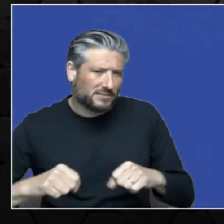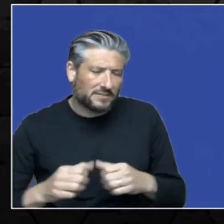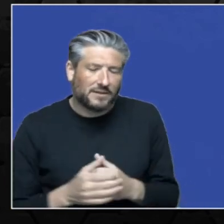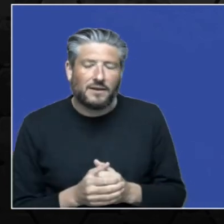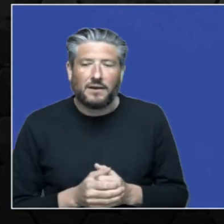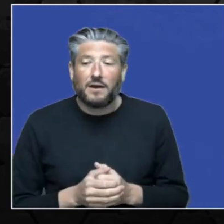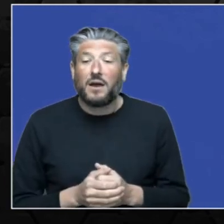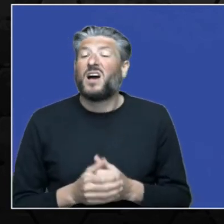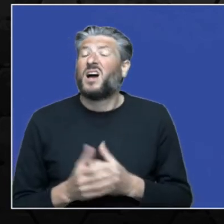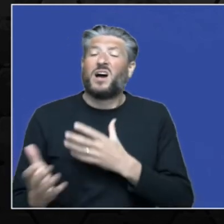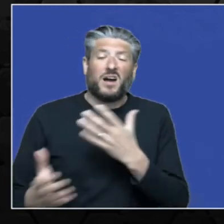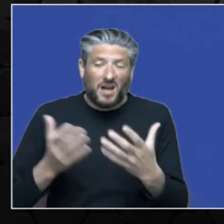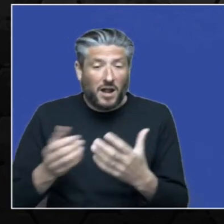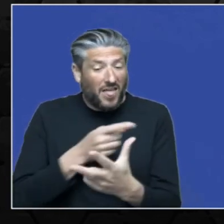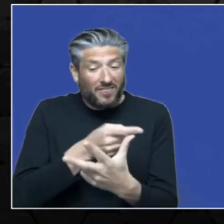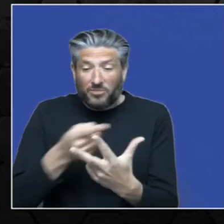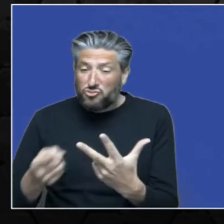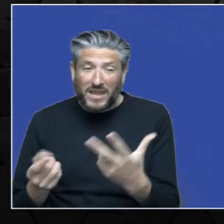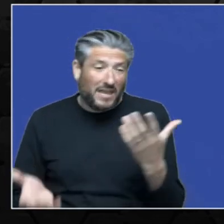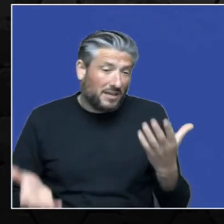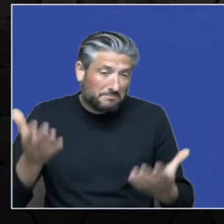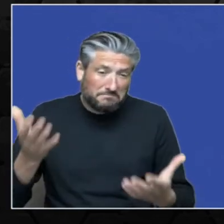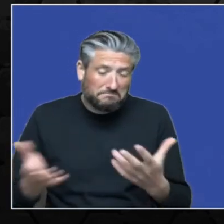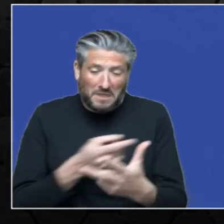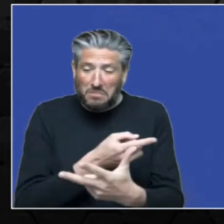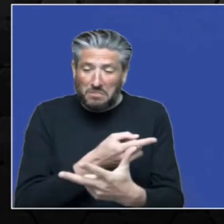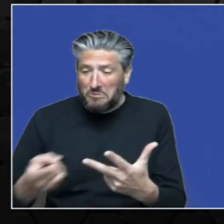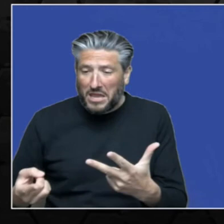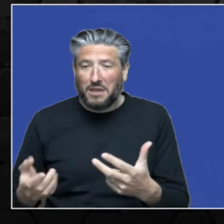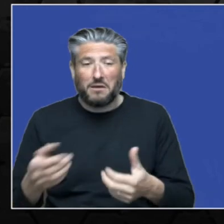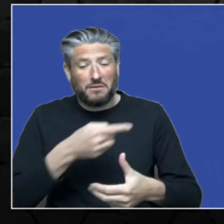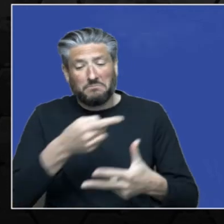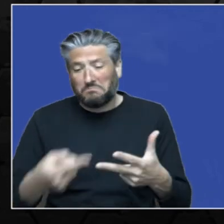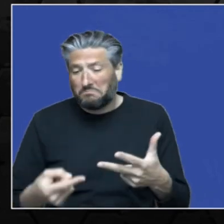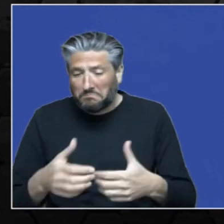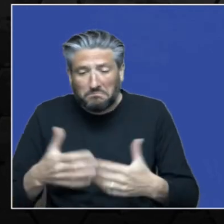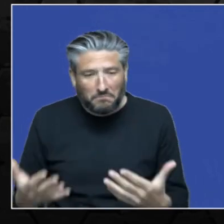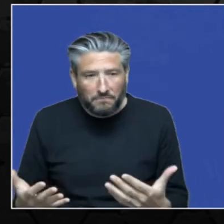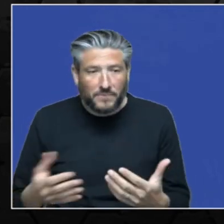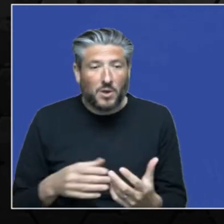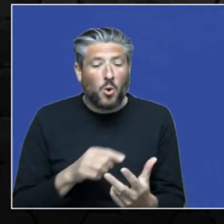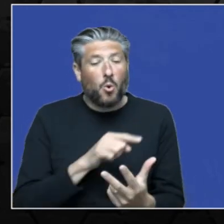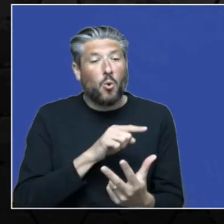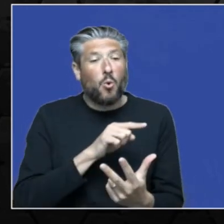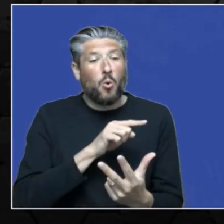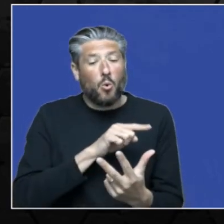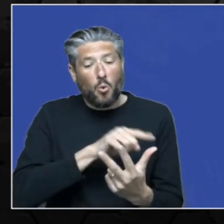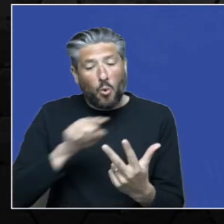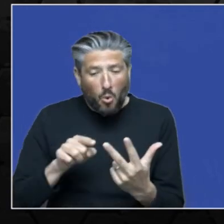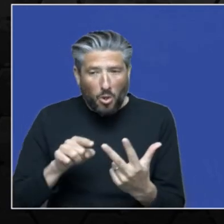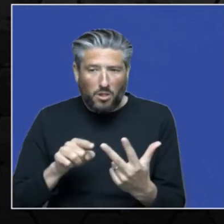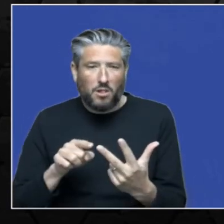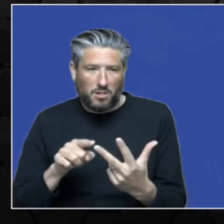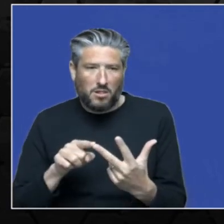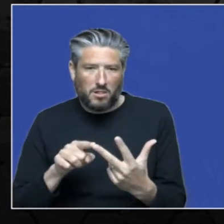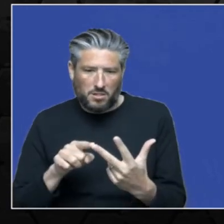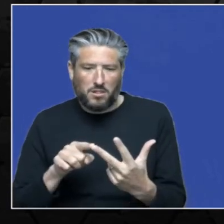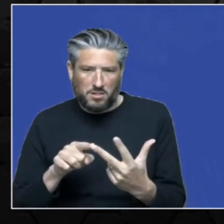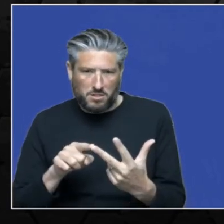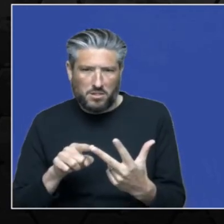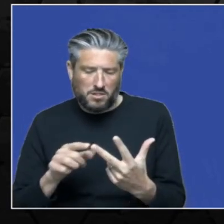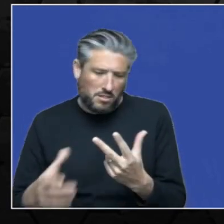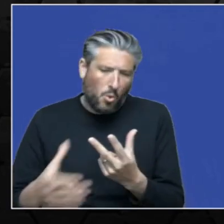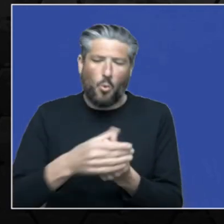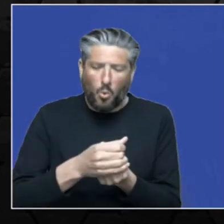that we use, machine learning technique, lexicon based classification technique, or label propagation technique, at the end we have to